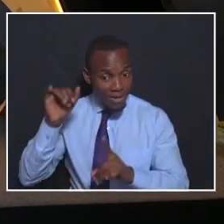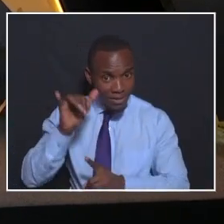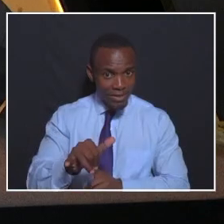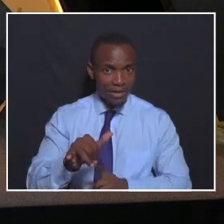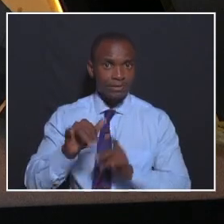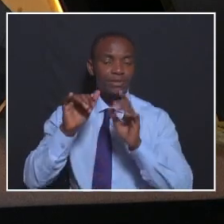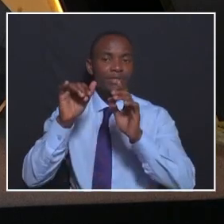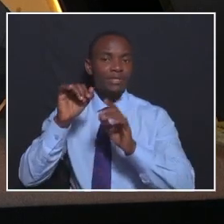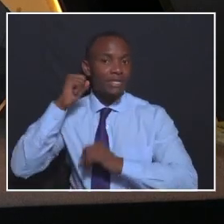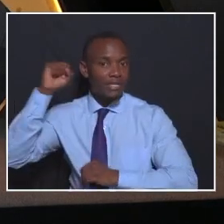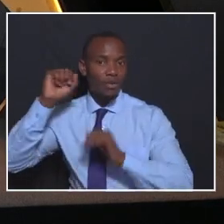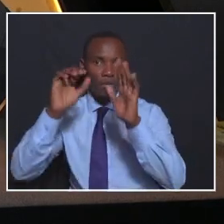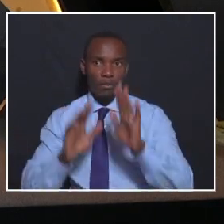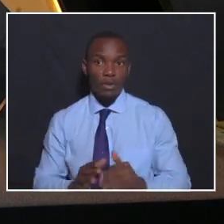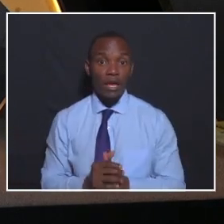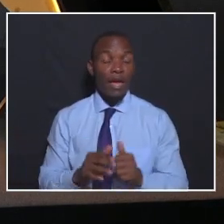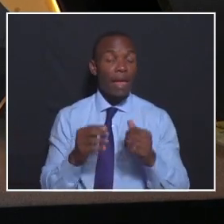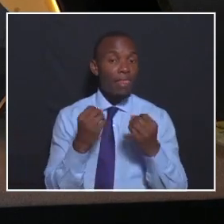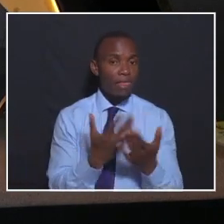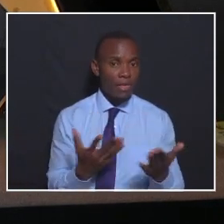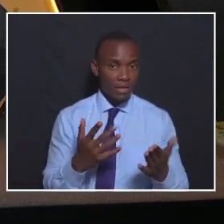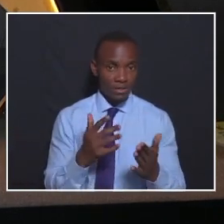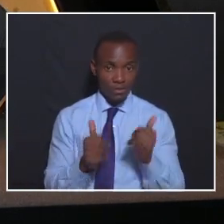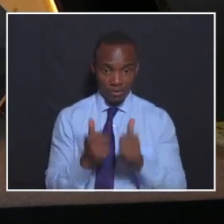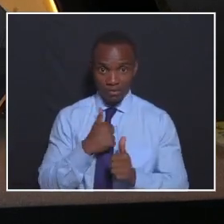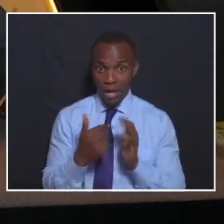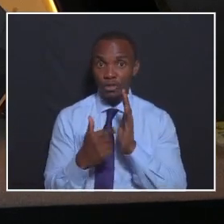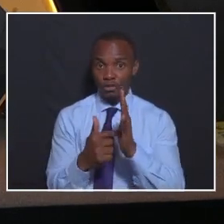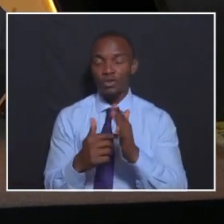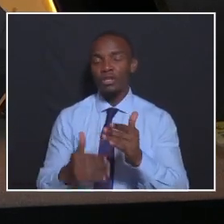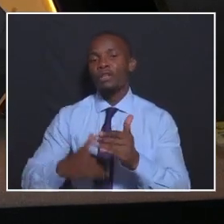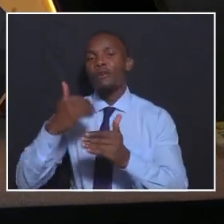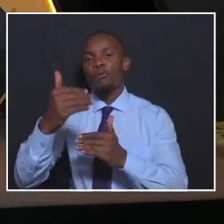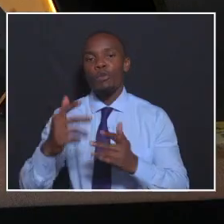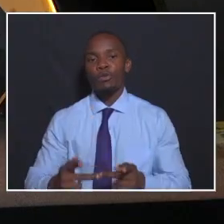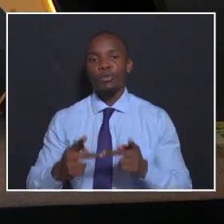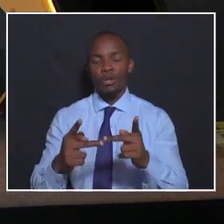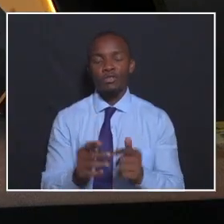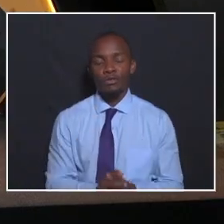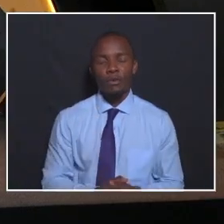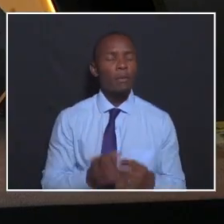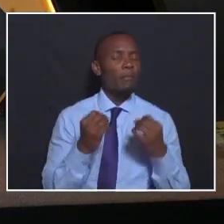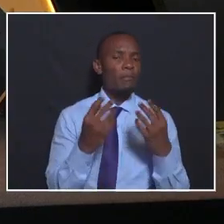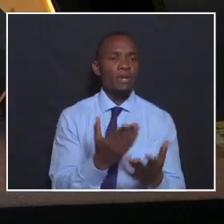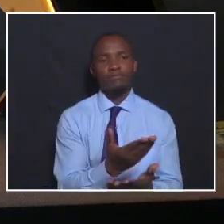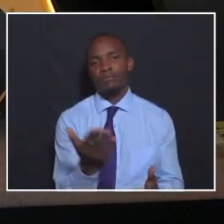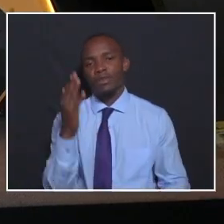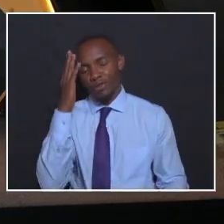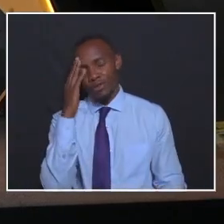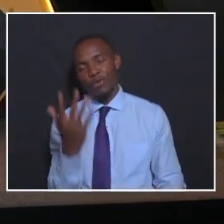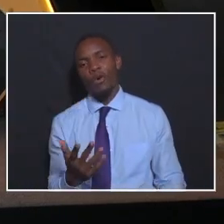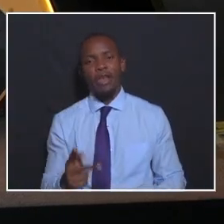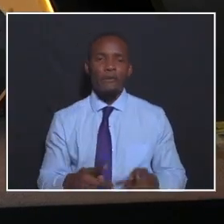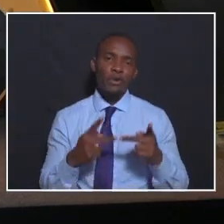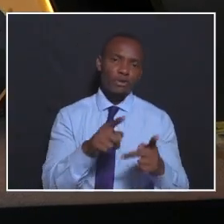I'm going to be showing you today is in post-production. Because I know many of you know production sound. You know how to mic